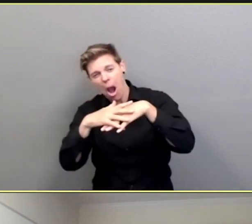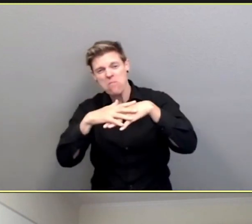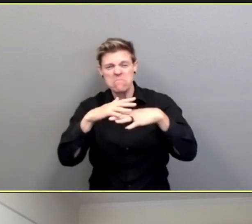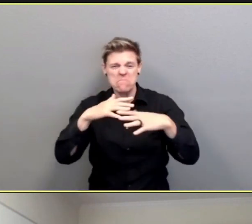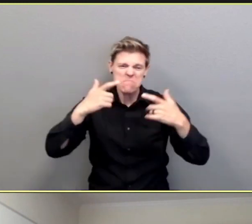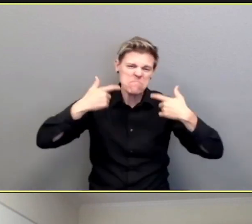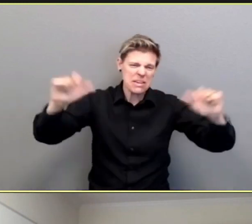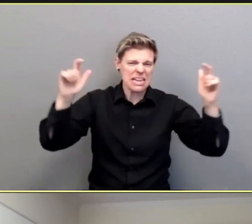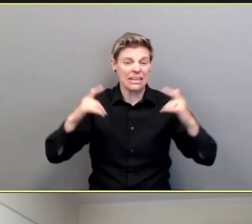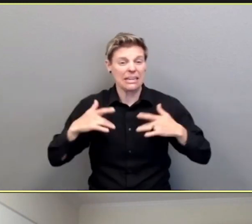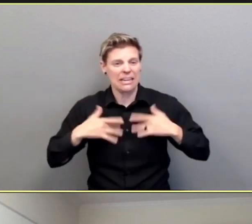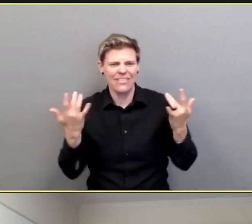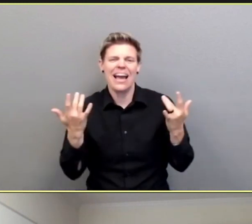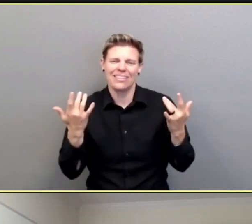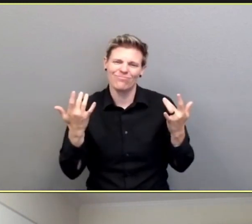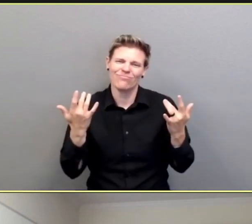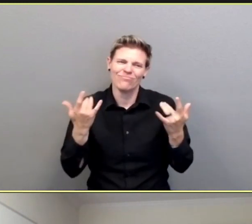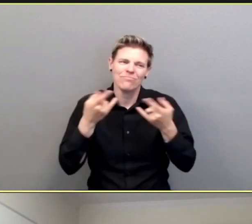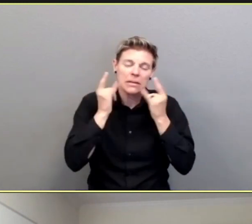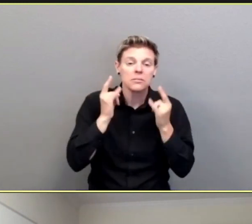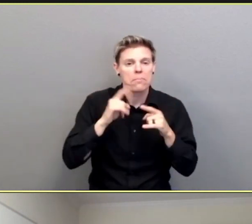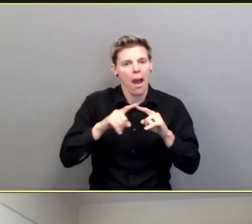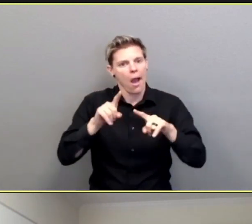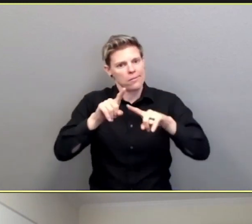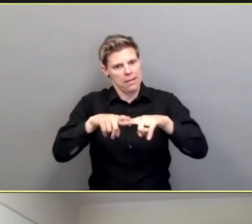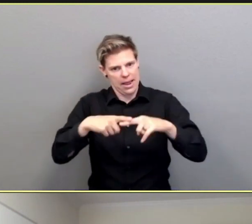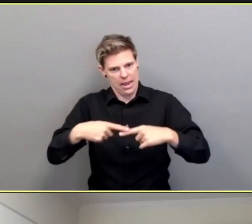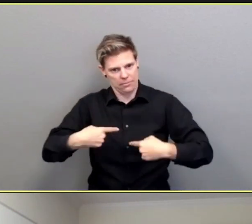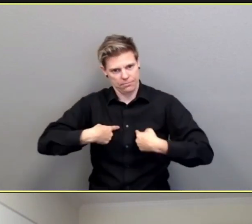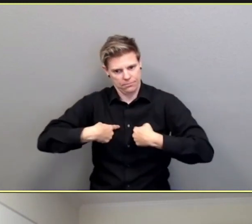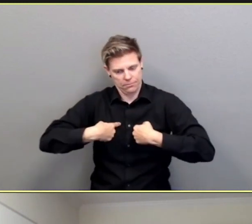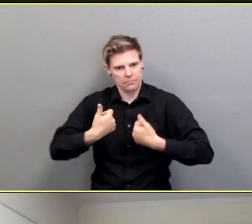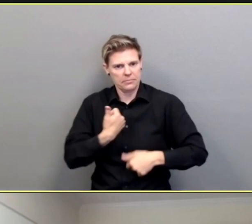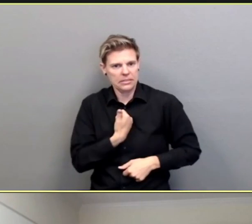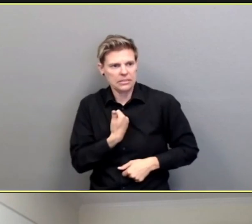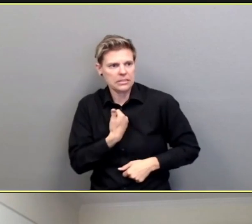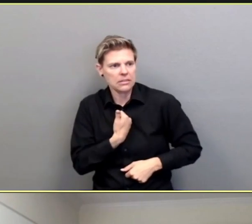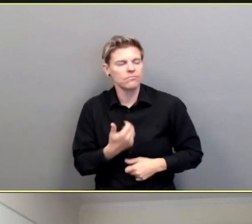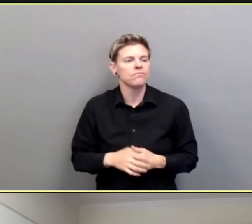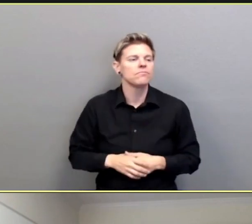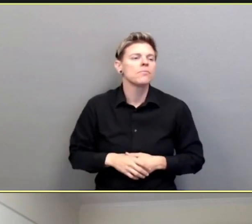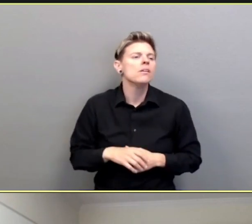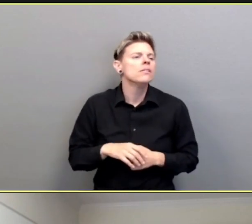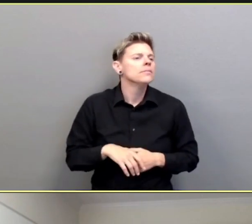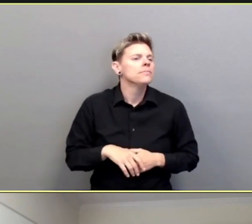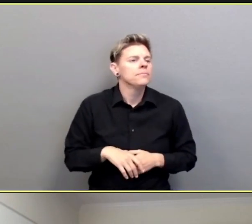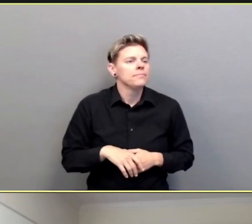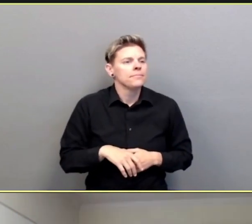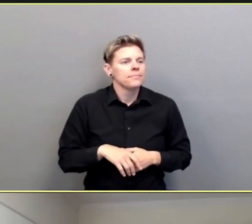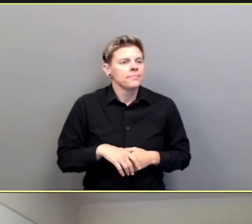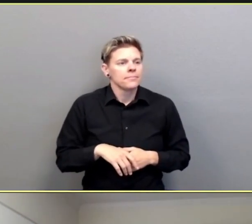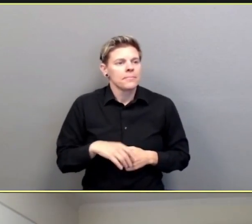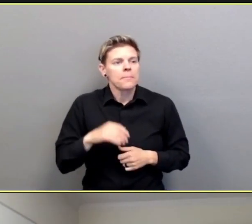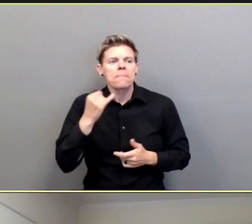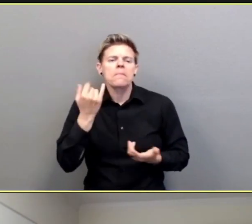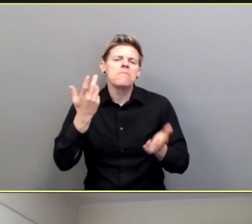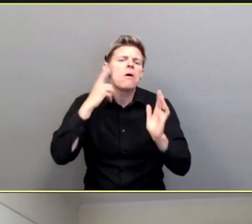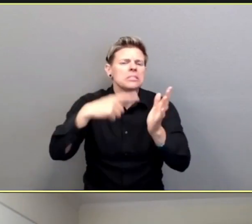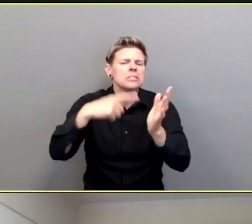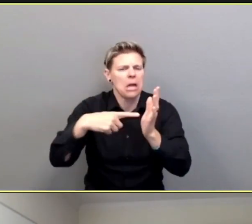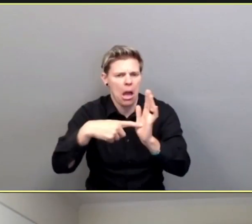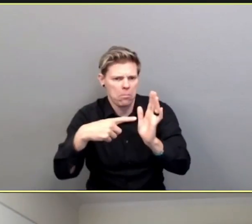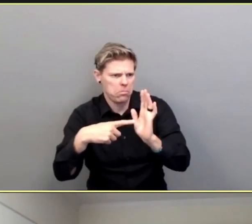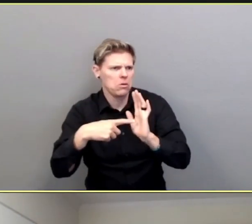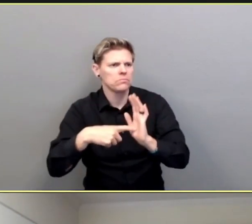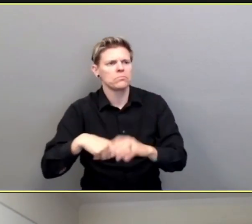your individual level of risk. It's really a different calculus for somebody who is